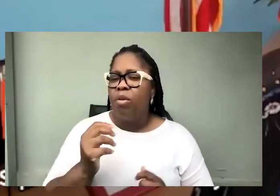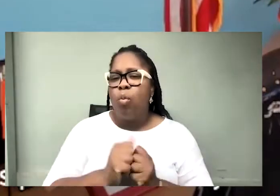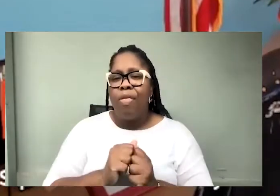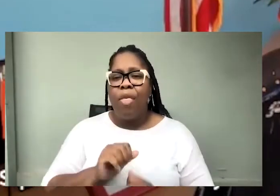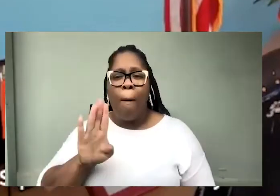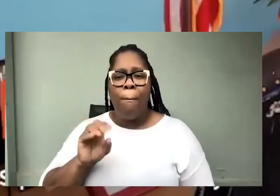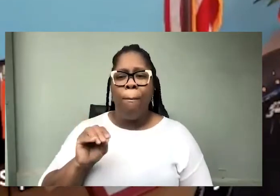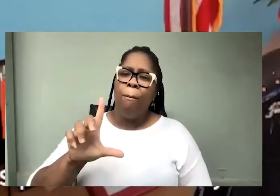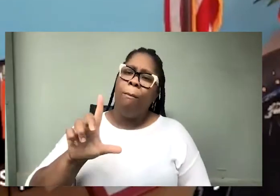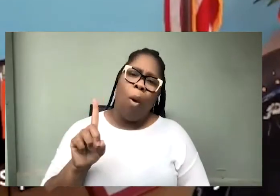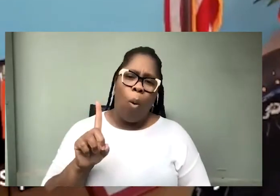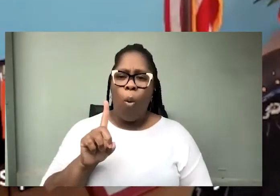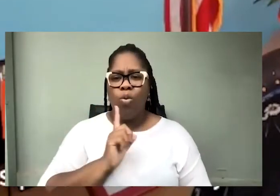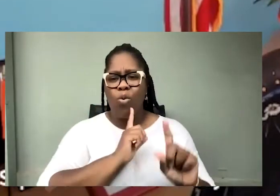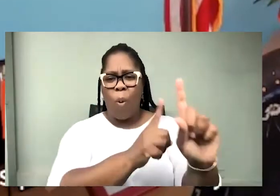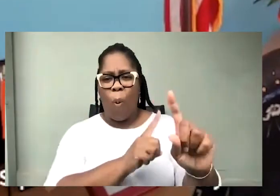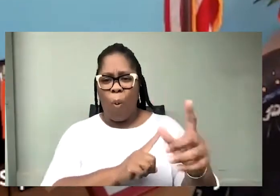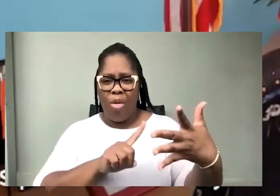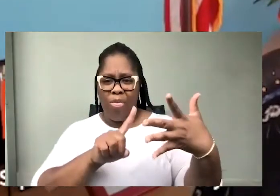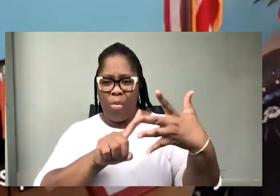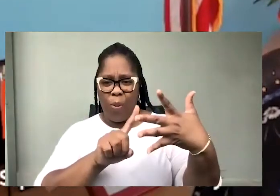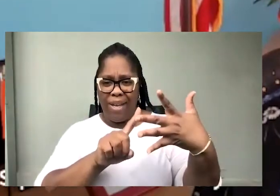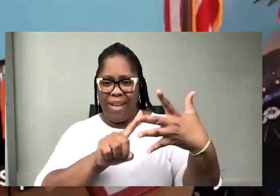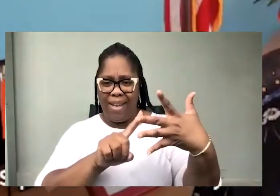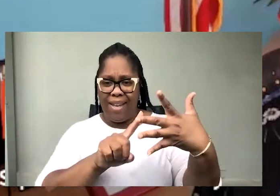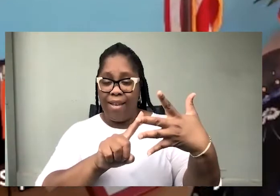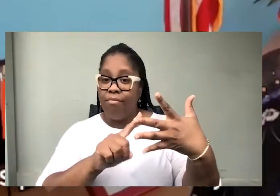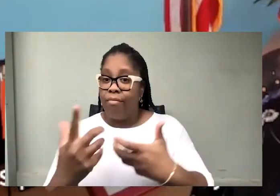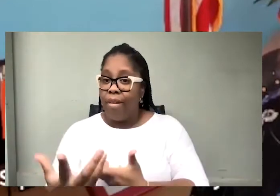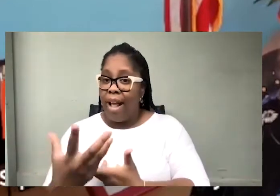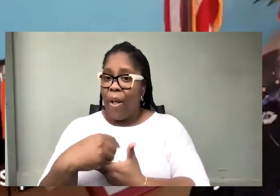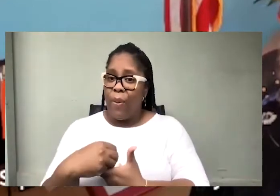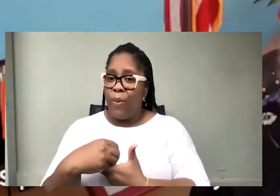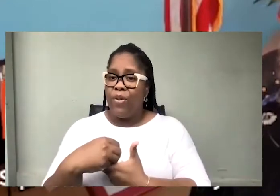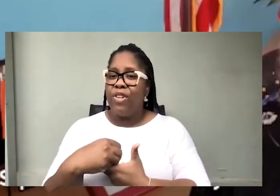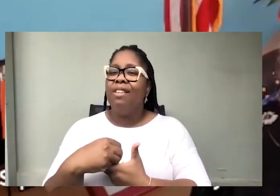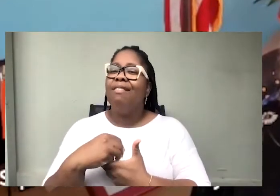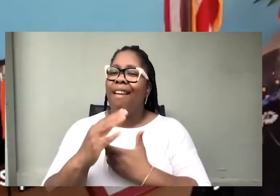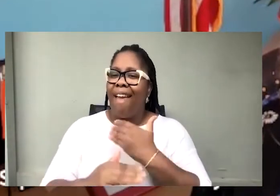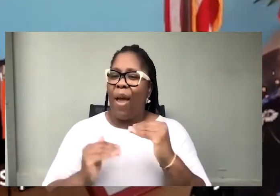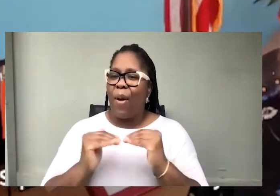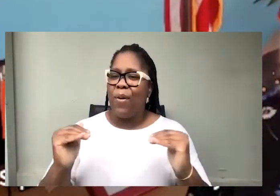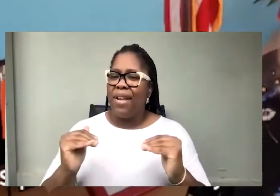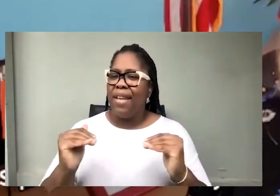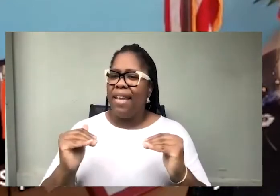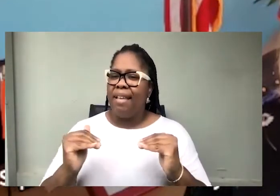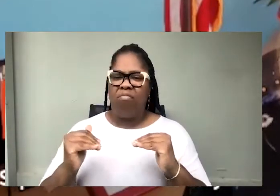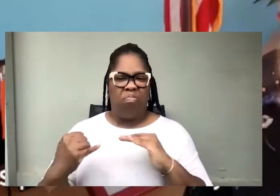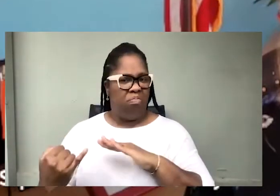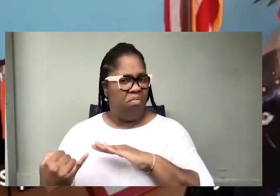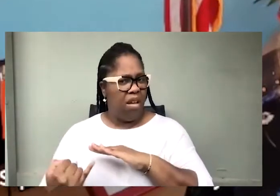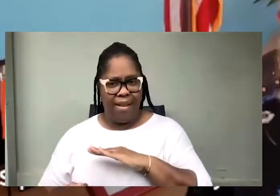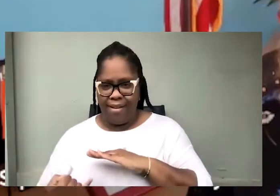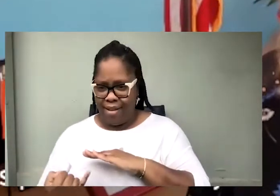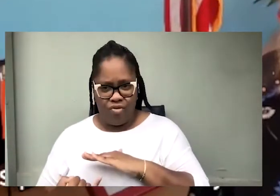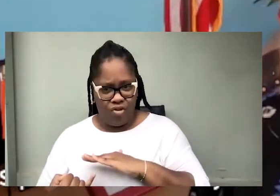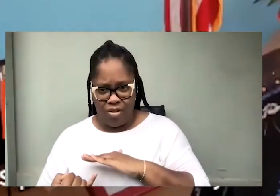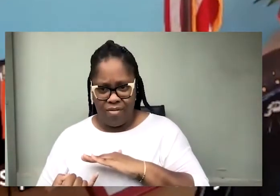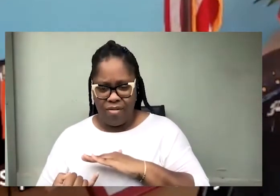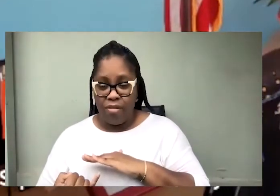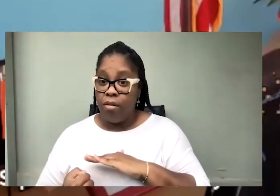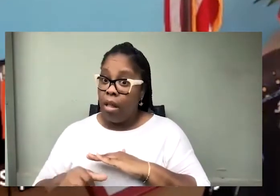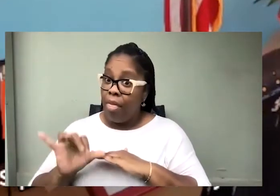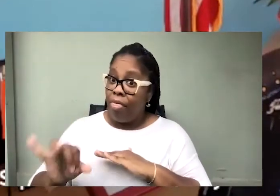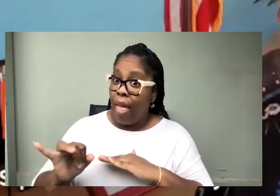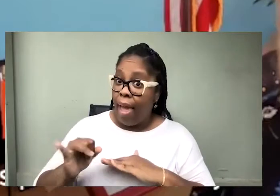goal number 3, inclusion and equity, not isolation. This issue is one that's near and dear to